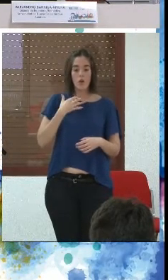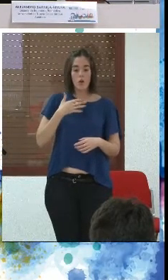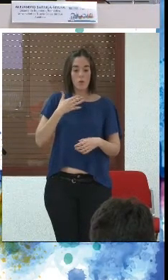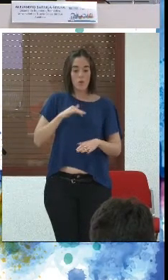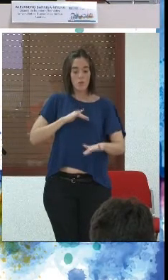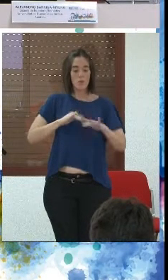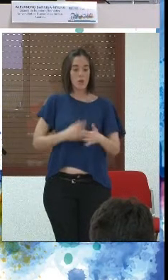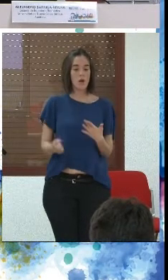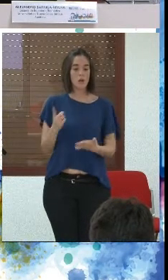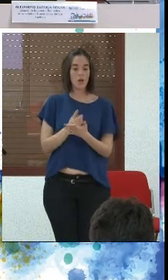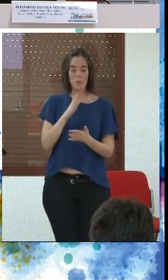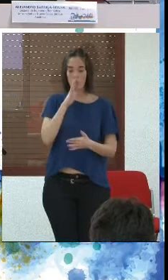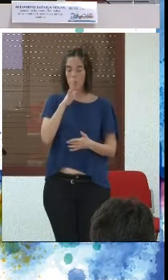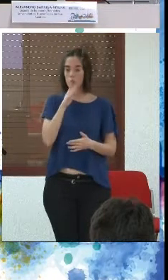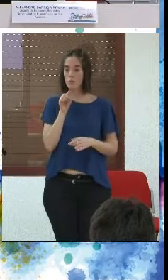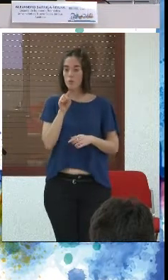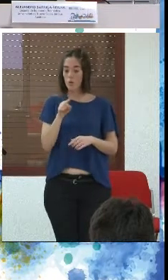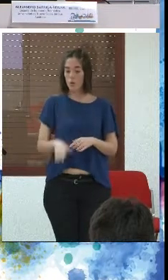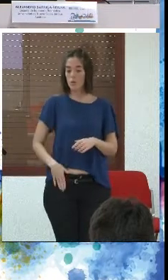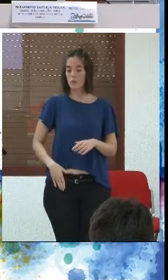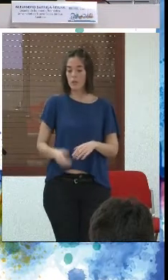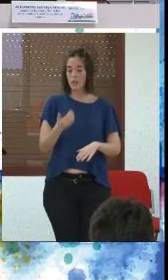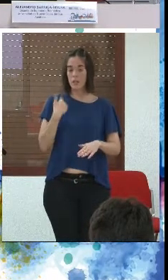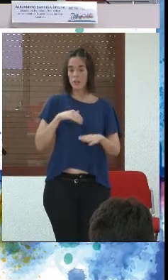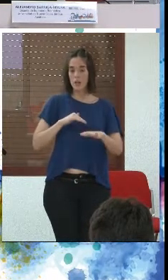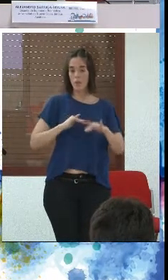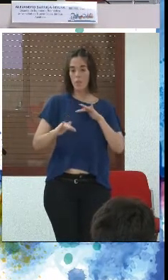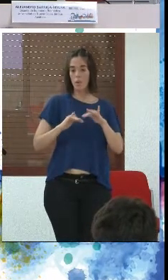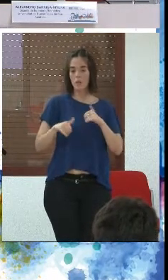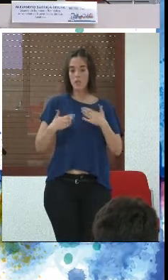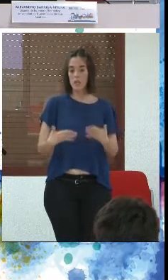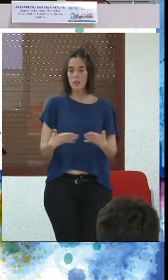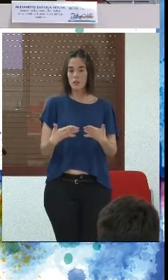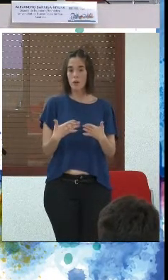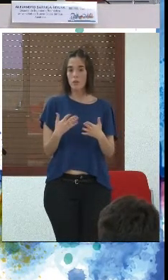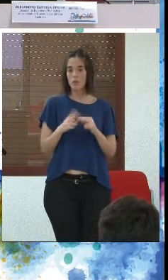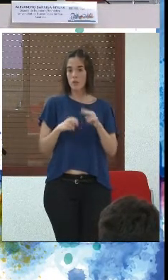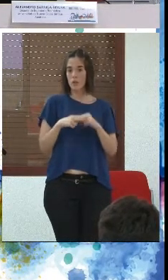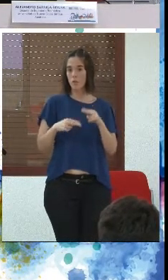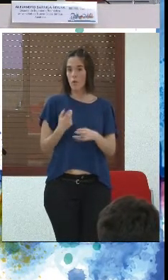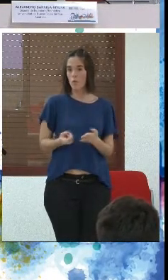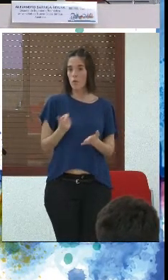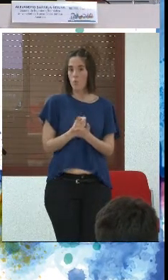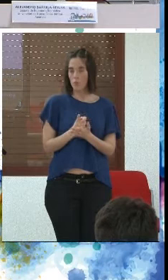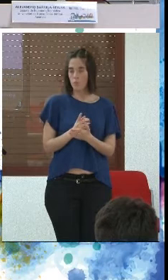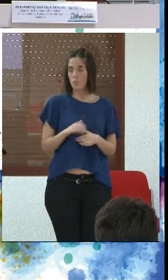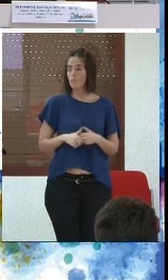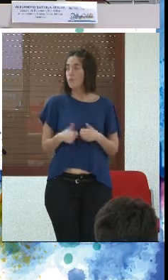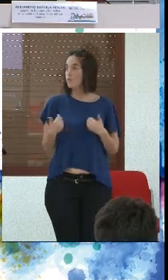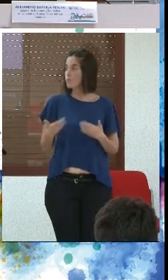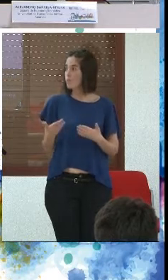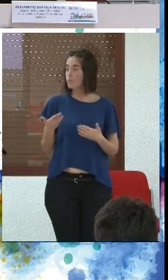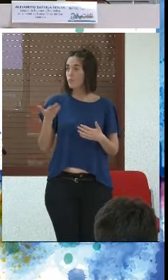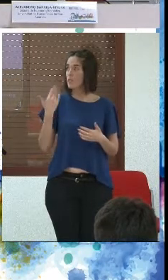recovering mobility just because you are moving that person's leg and you generate a lot of muscle mass.